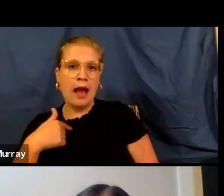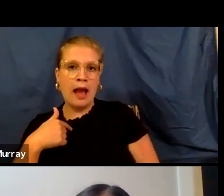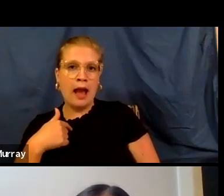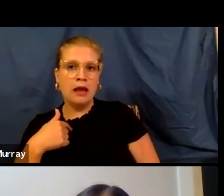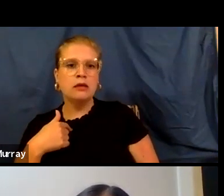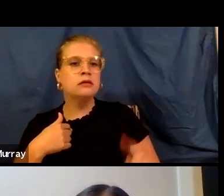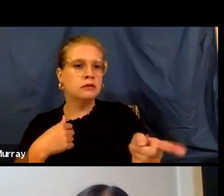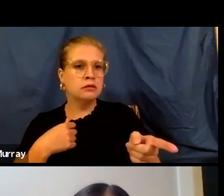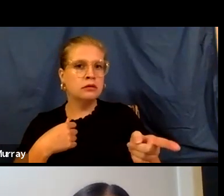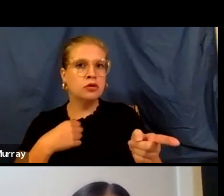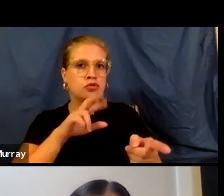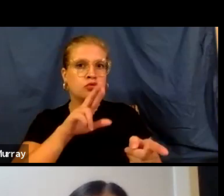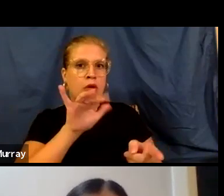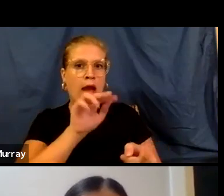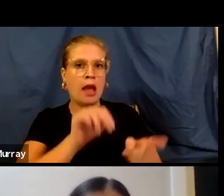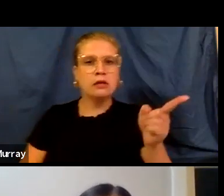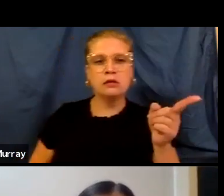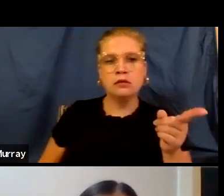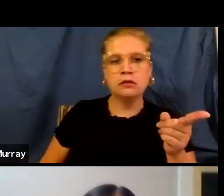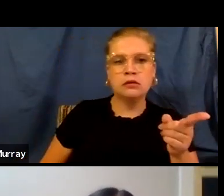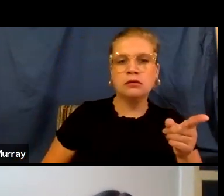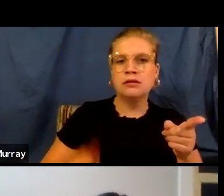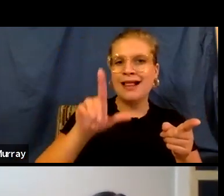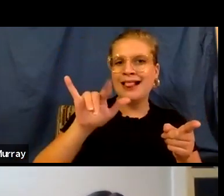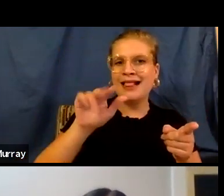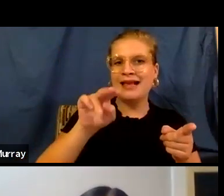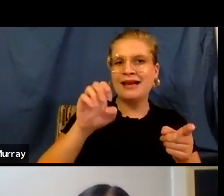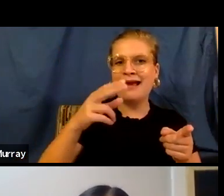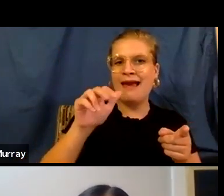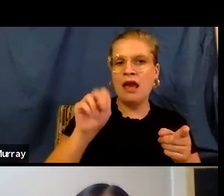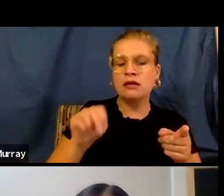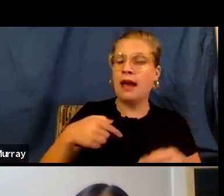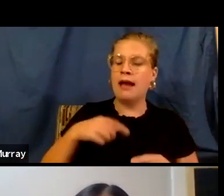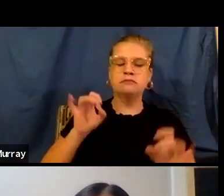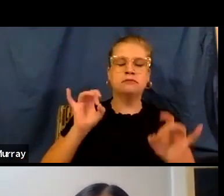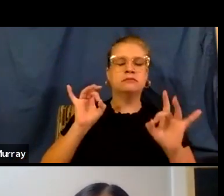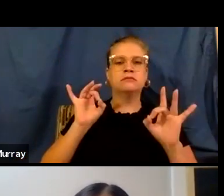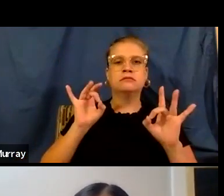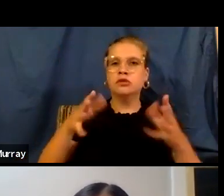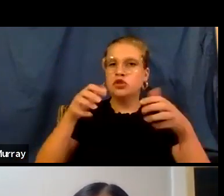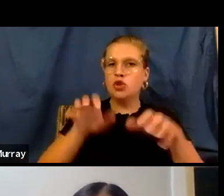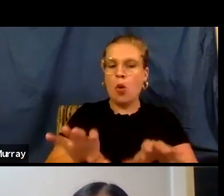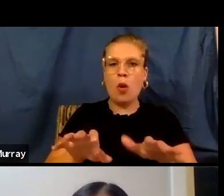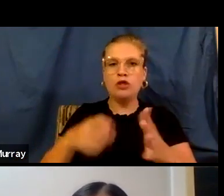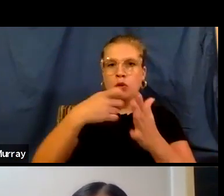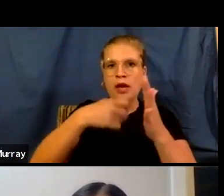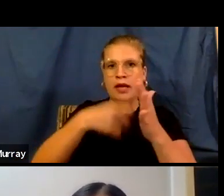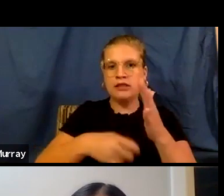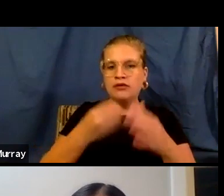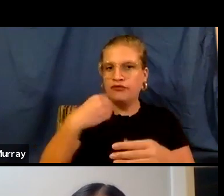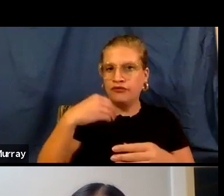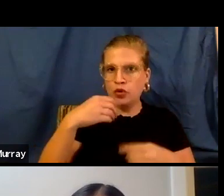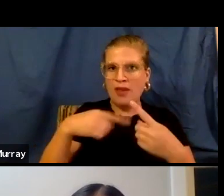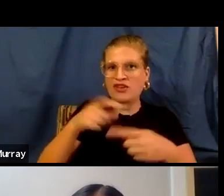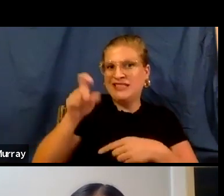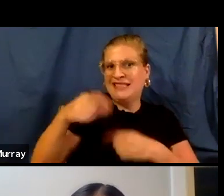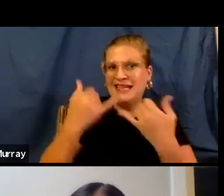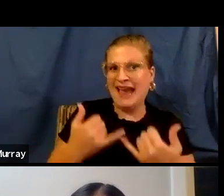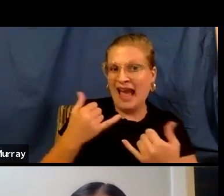Commissioner Linehan. I mean, again, as I mentioned, I hate putting a price on food when there is obviously a need now. We do not have a